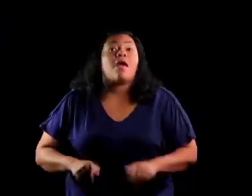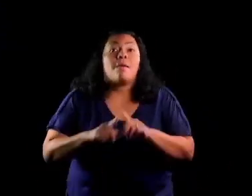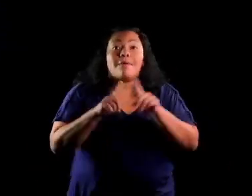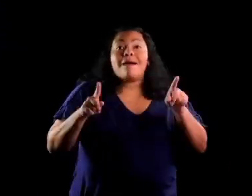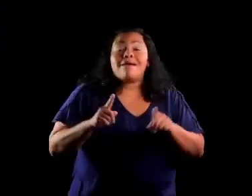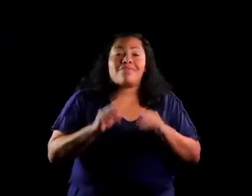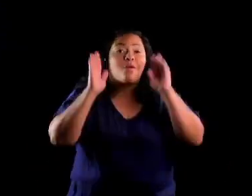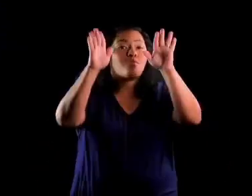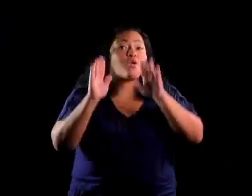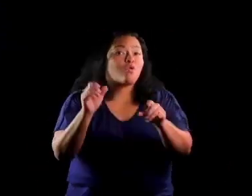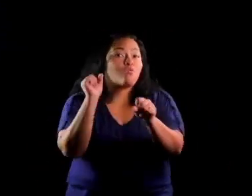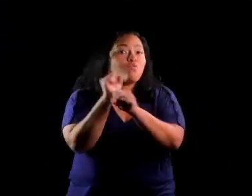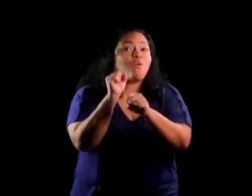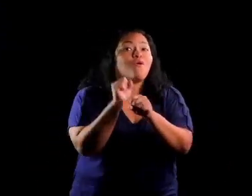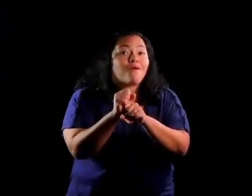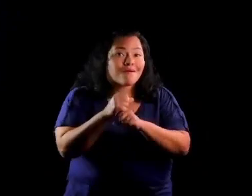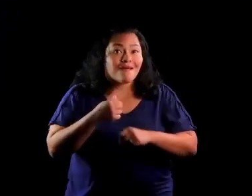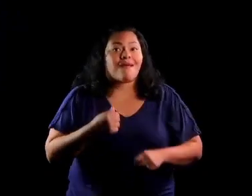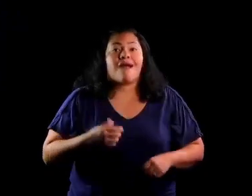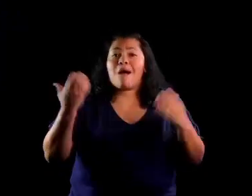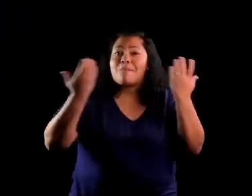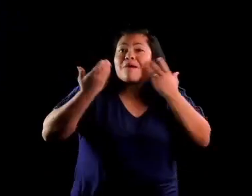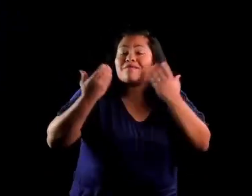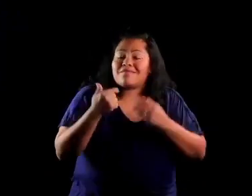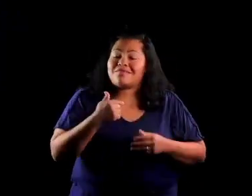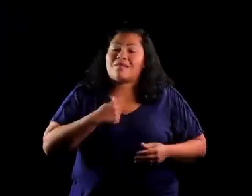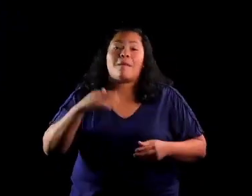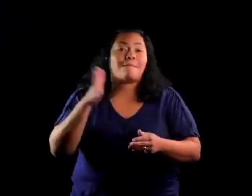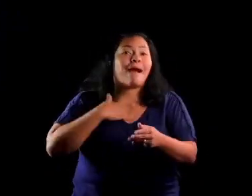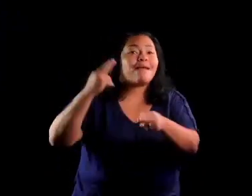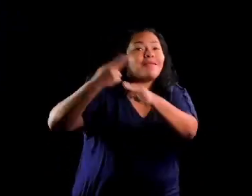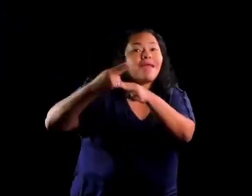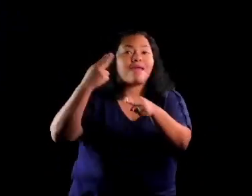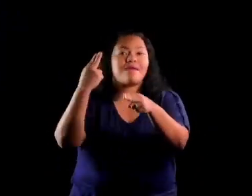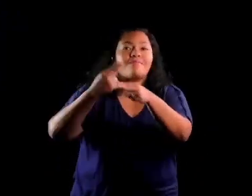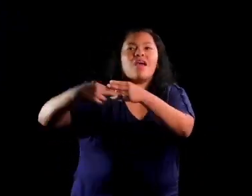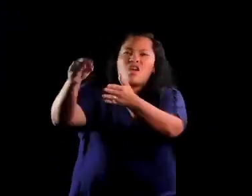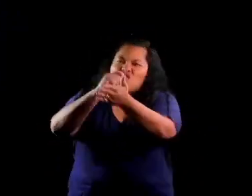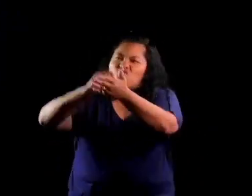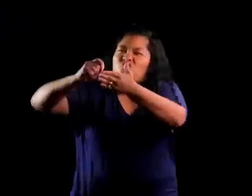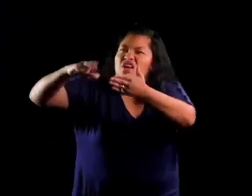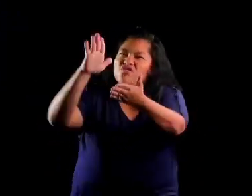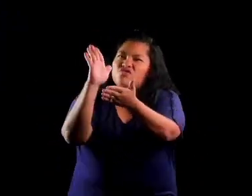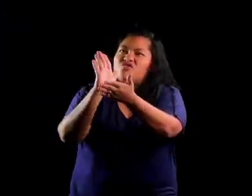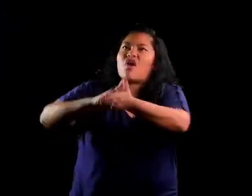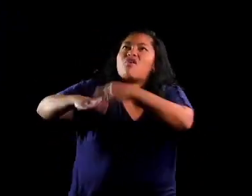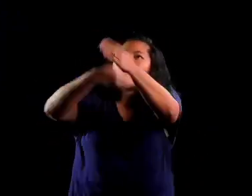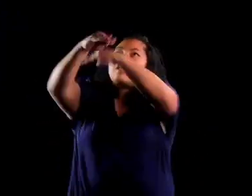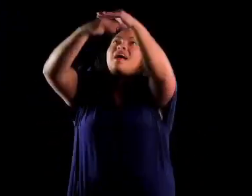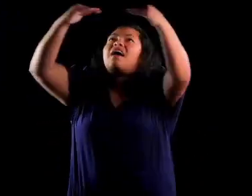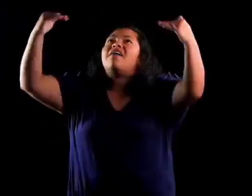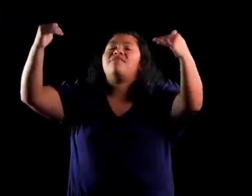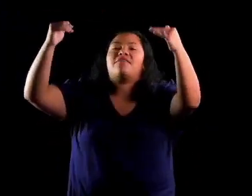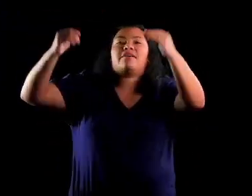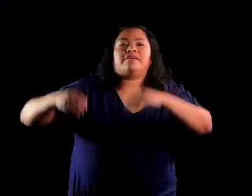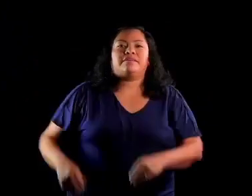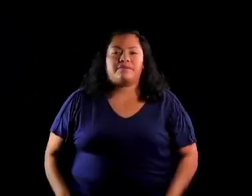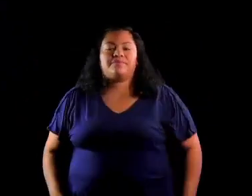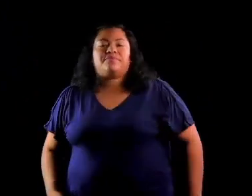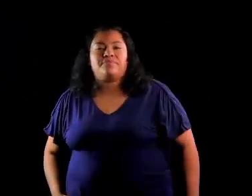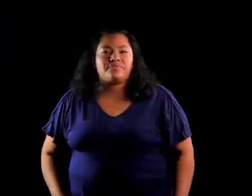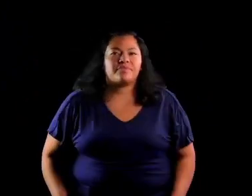Still the miracle that I just can't get over. My name is registered in